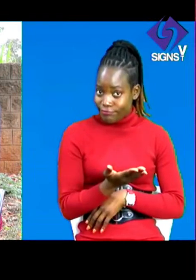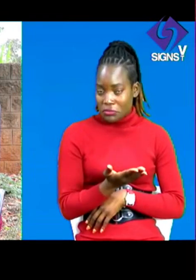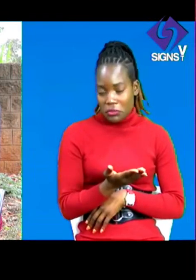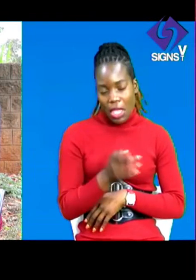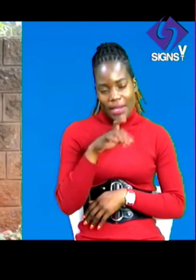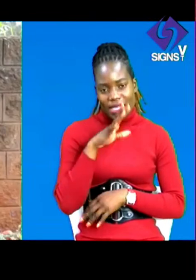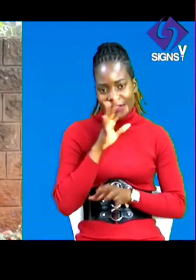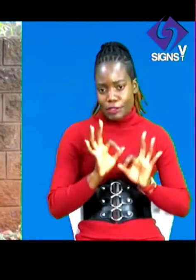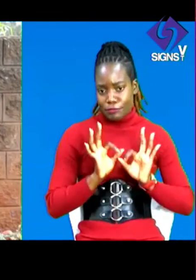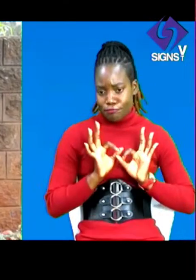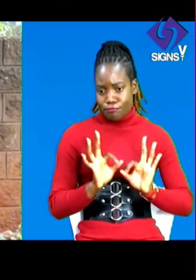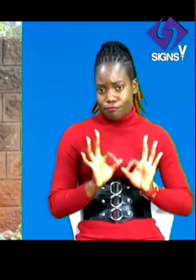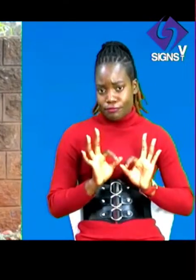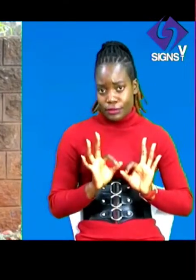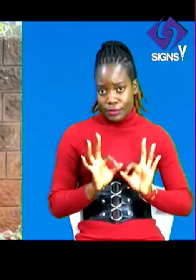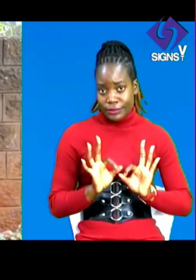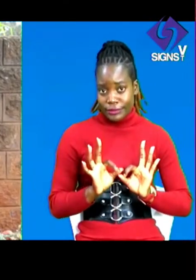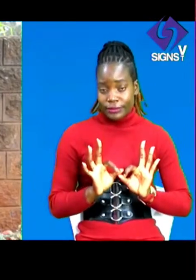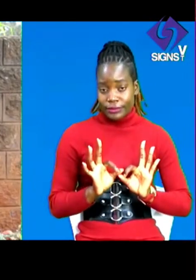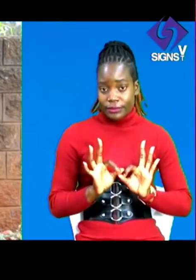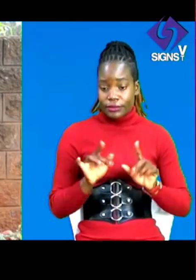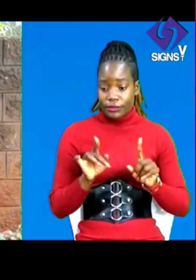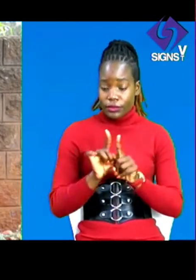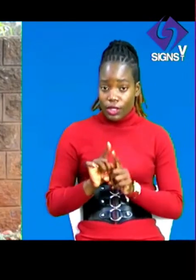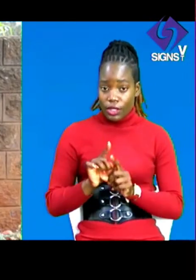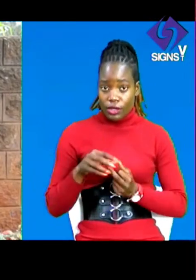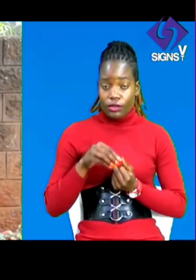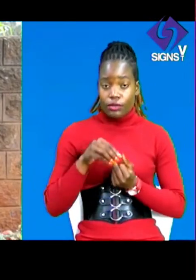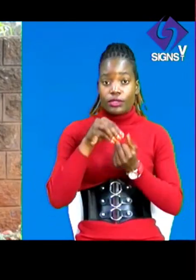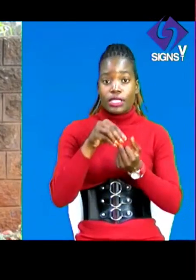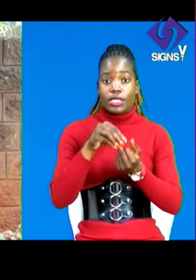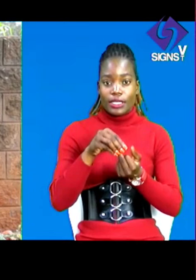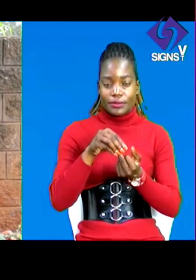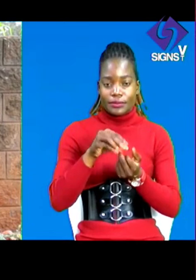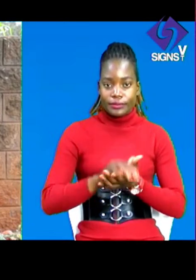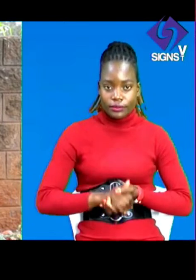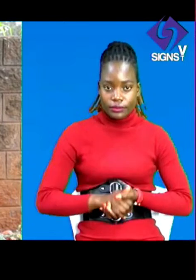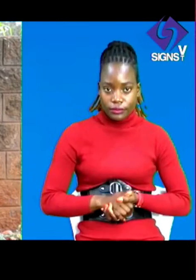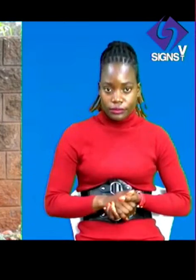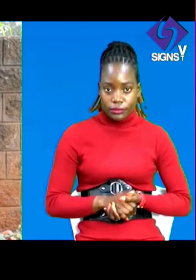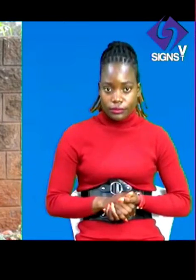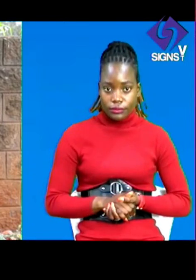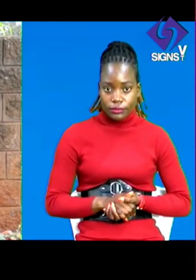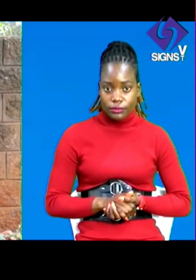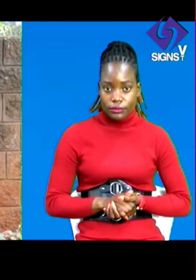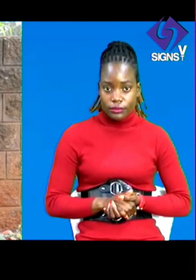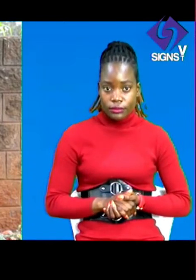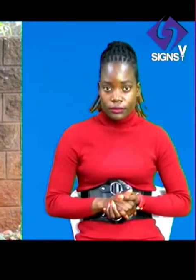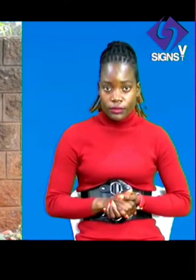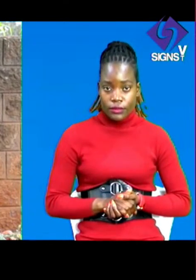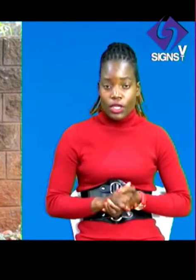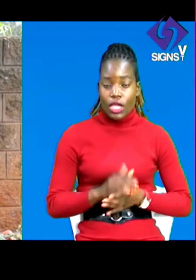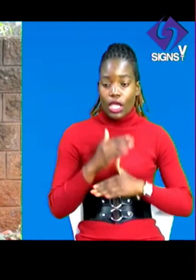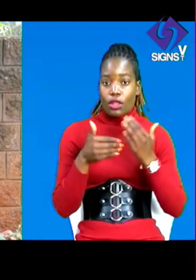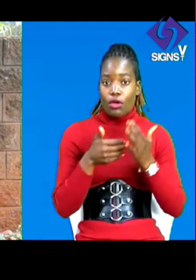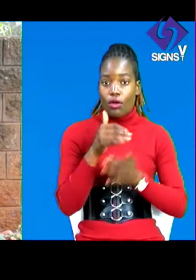good, elegant, unique, outstanding, and on top of all